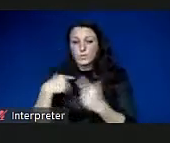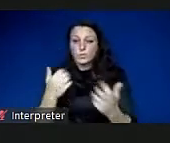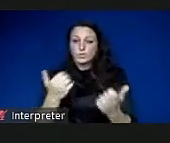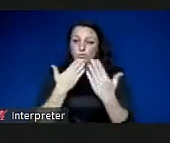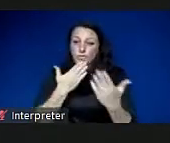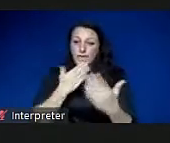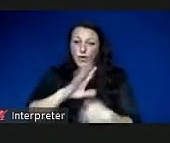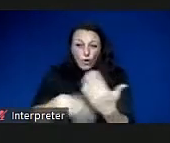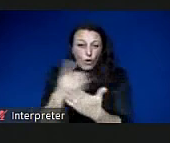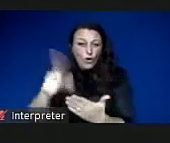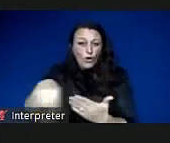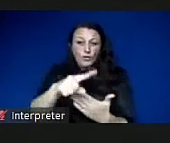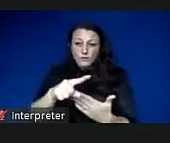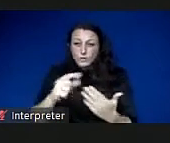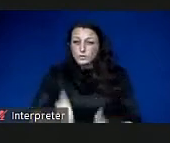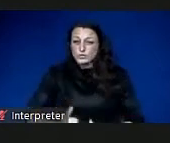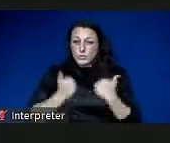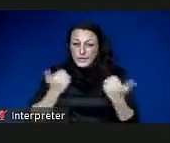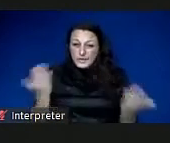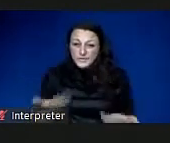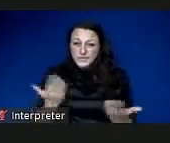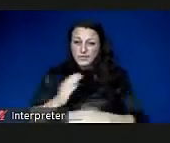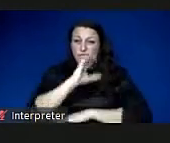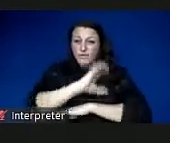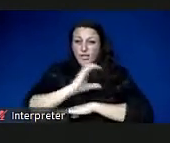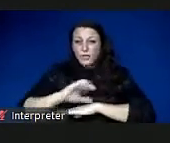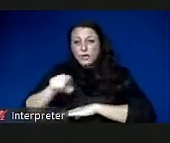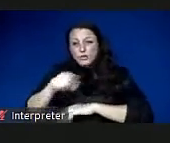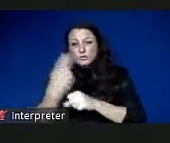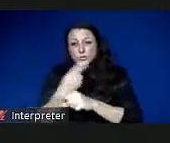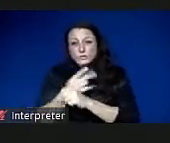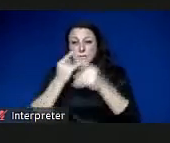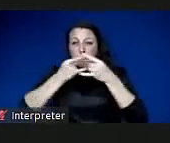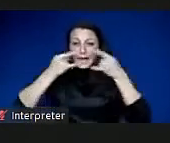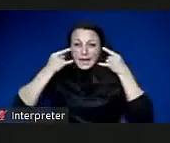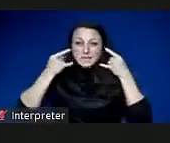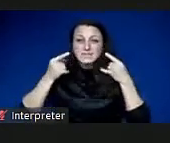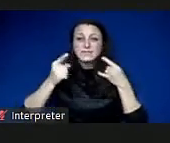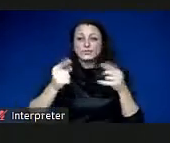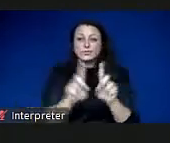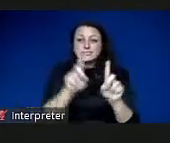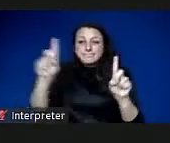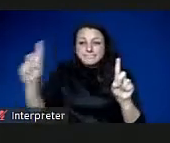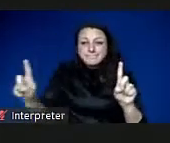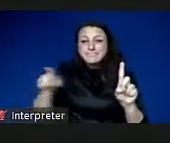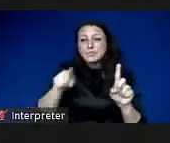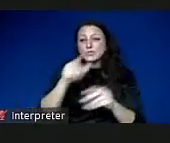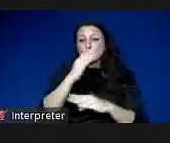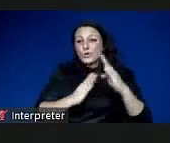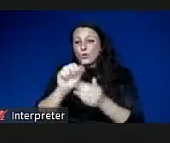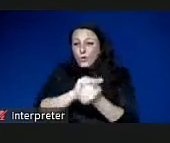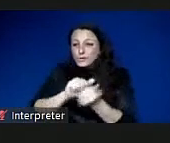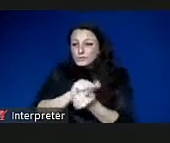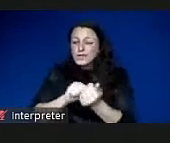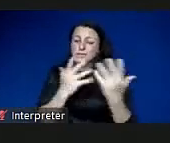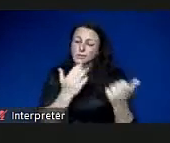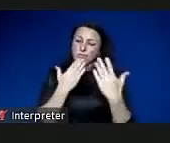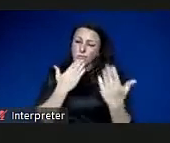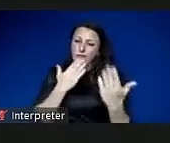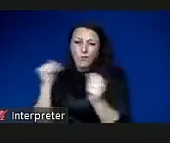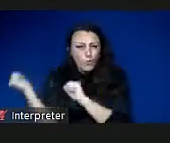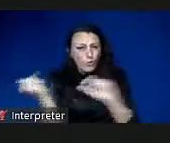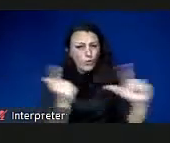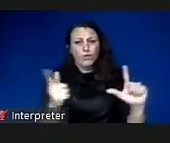Coloradans who have been wearing a mask, keeping their distance, washing their hands. I want to thank everybody who